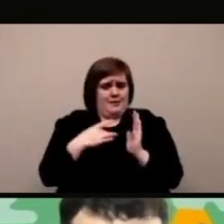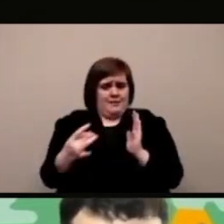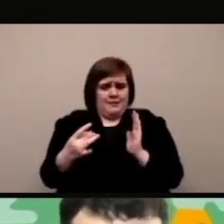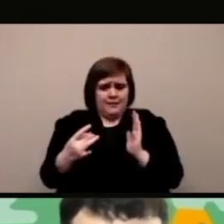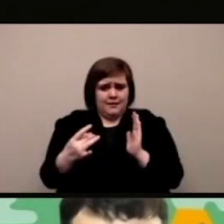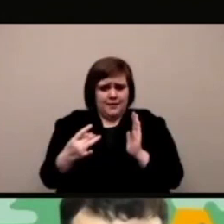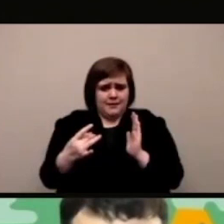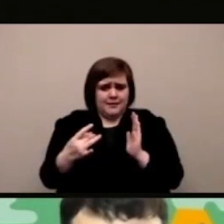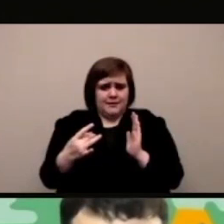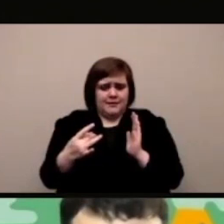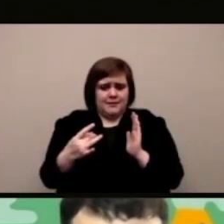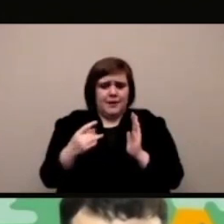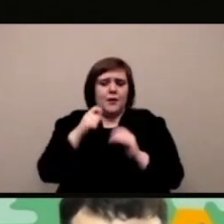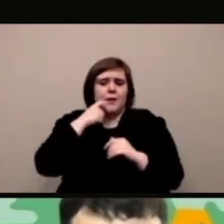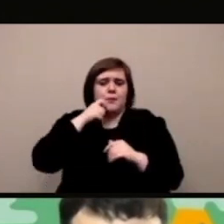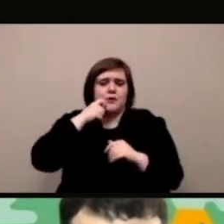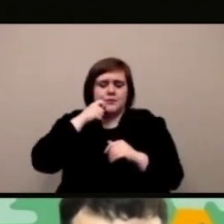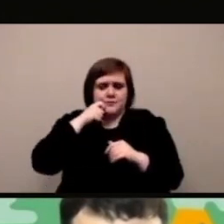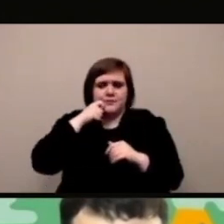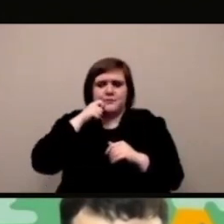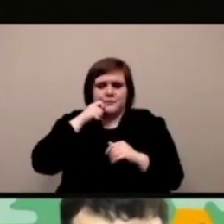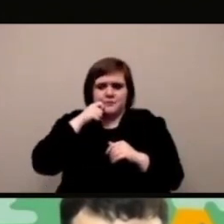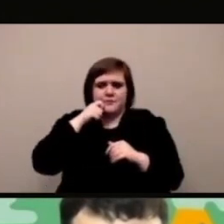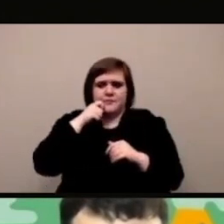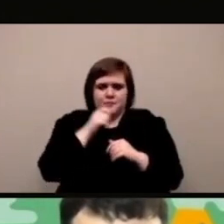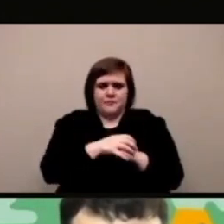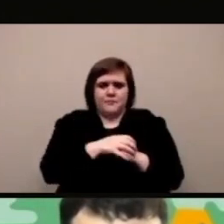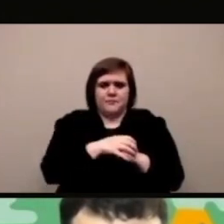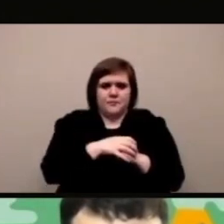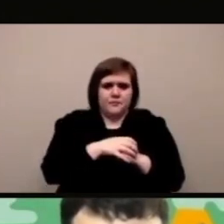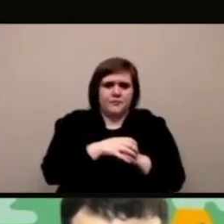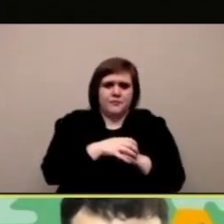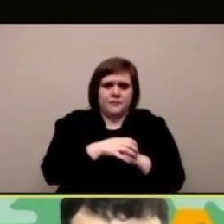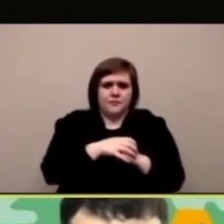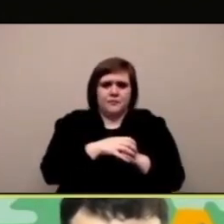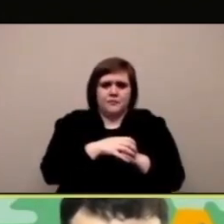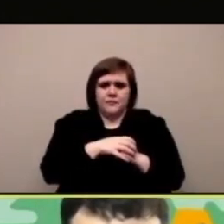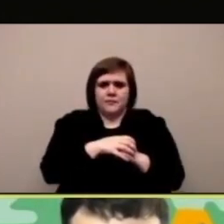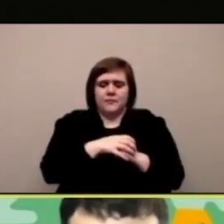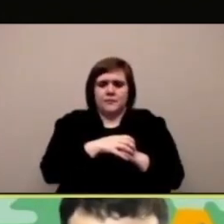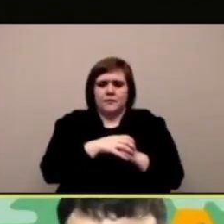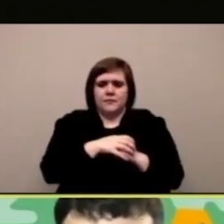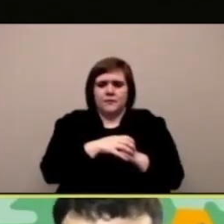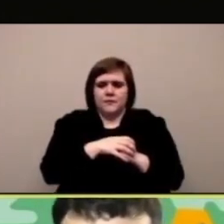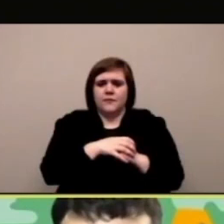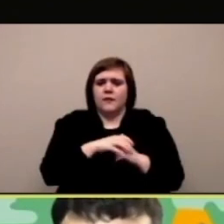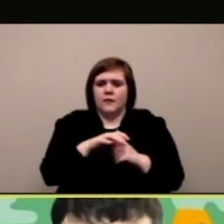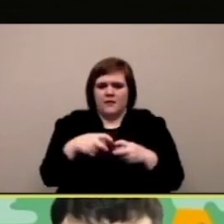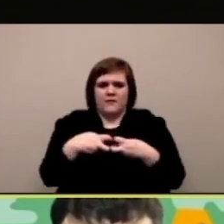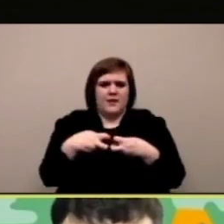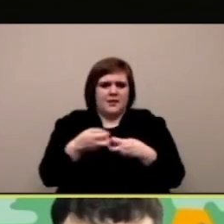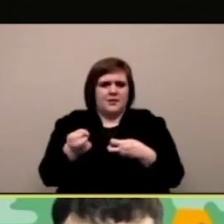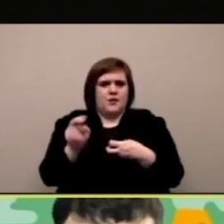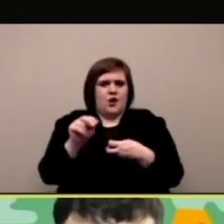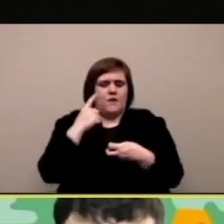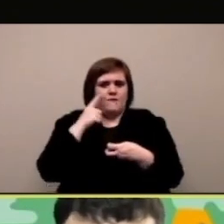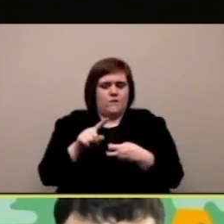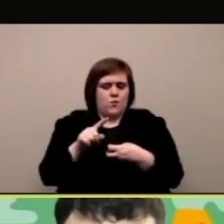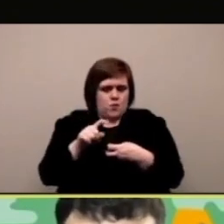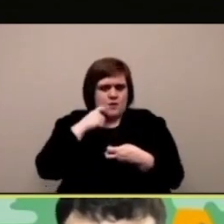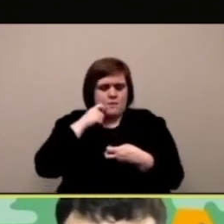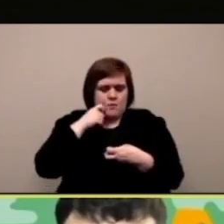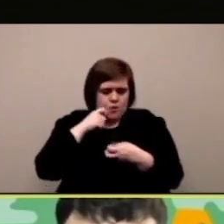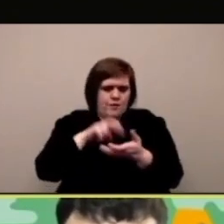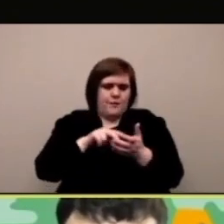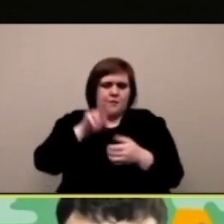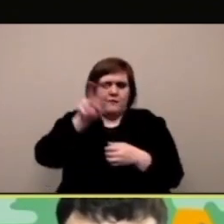gonna give them an apple sprite. So now, when you turn the physics on for the apple, it falls as well. But